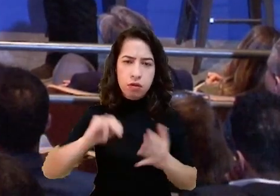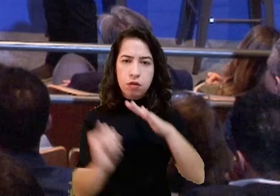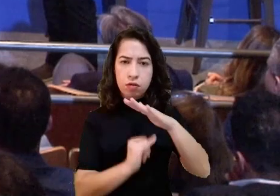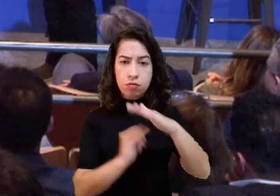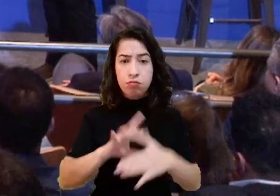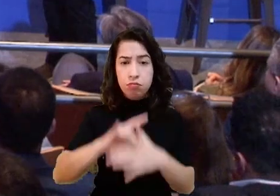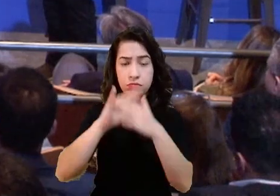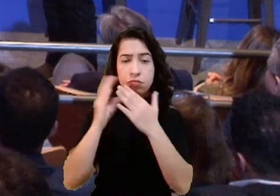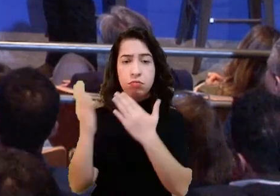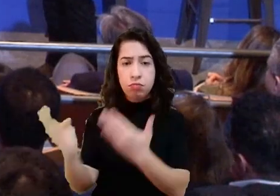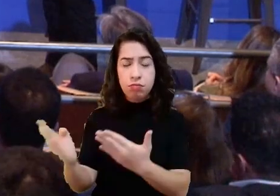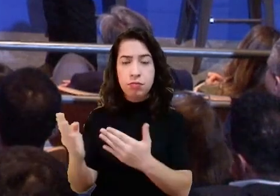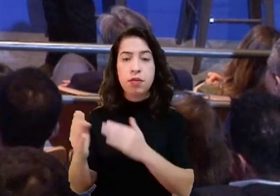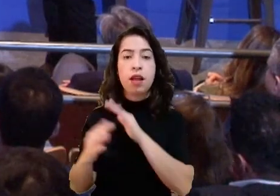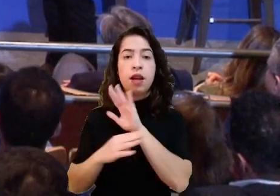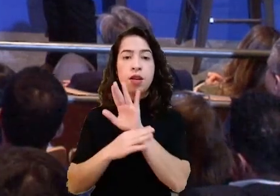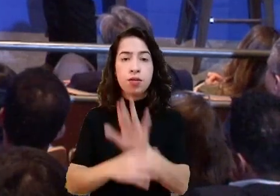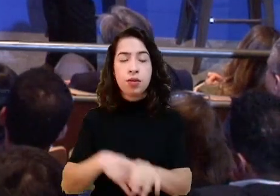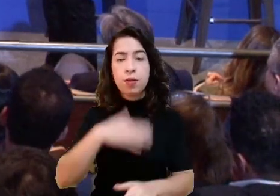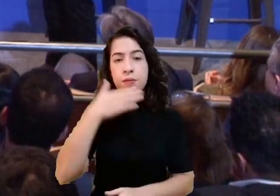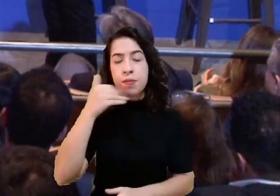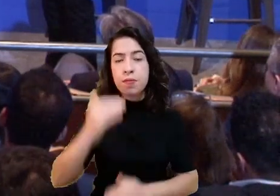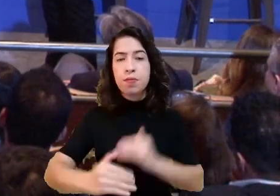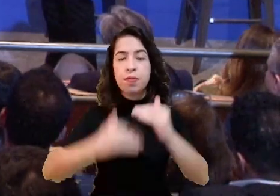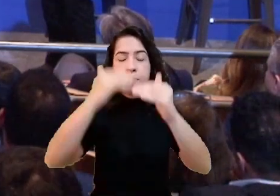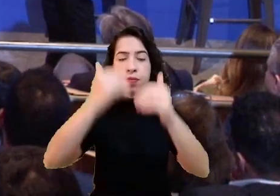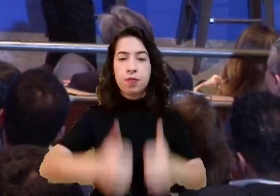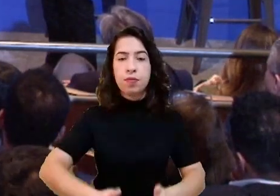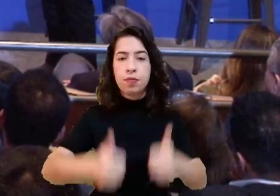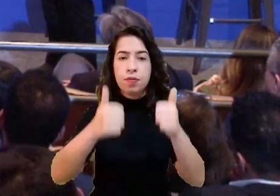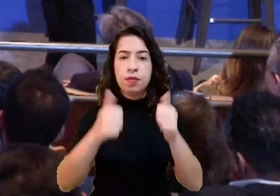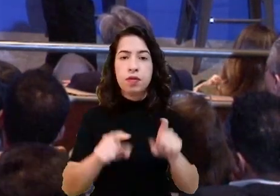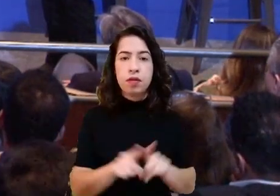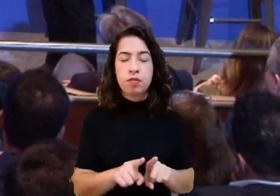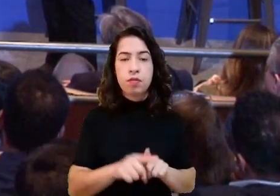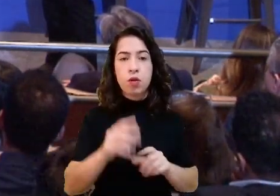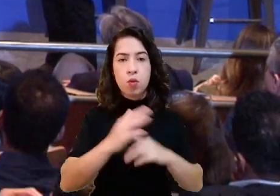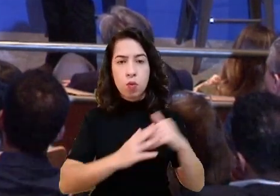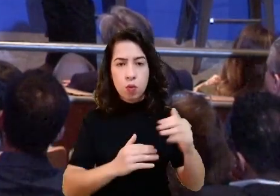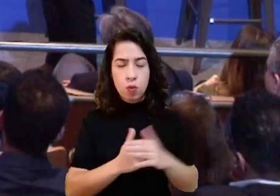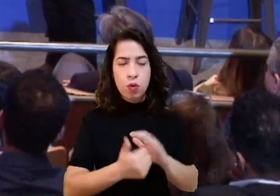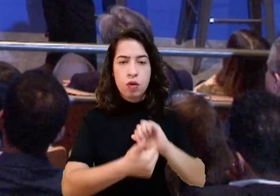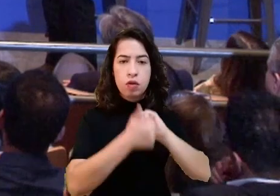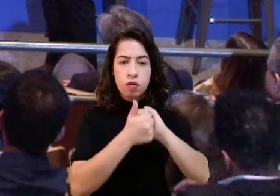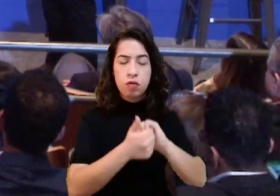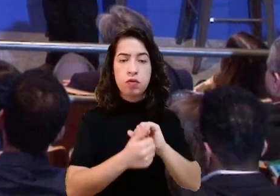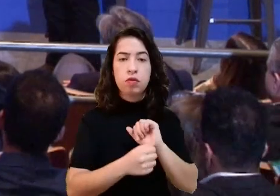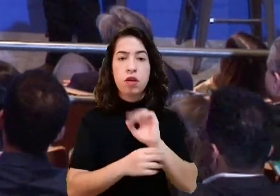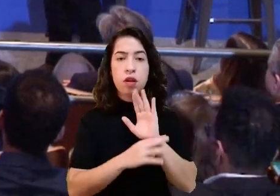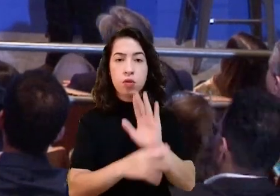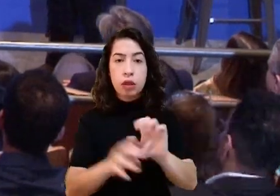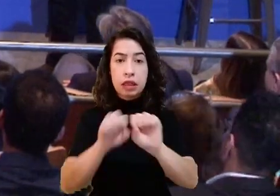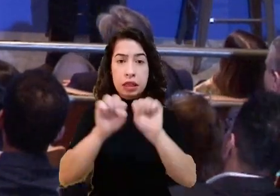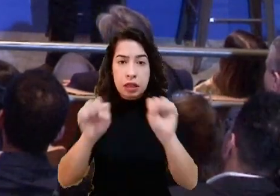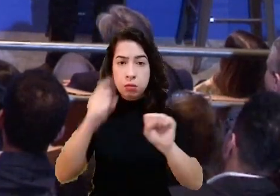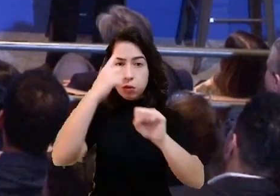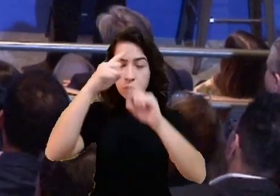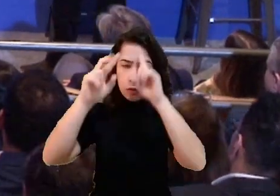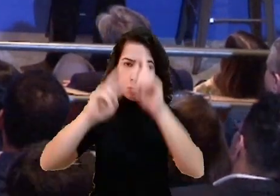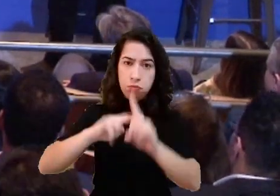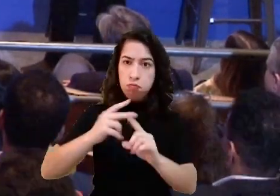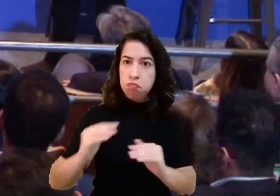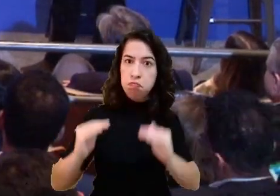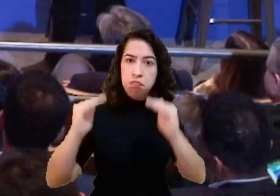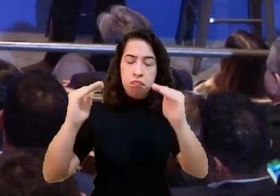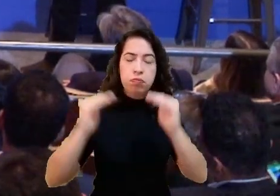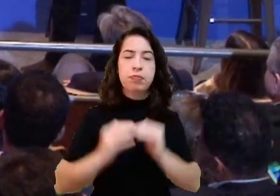led by you, and they have improved and qualified the innovation system in Brazil. Congratulations for your work,